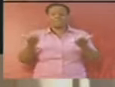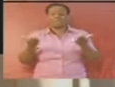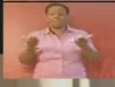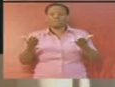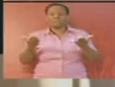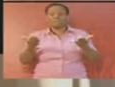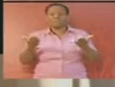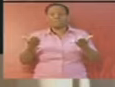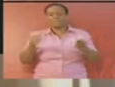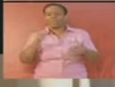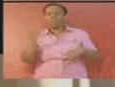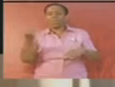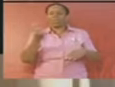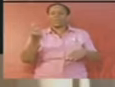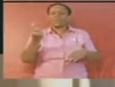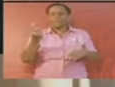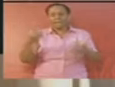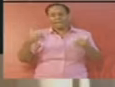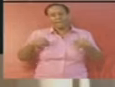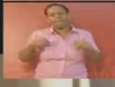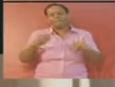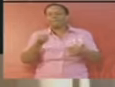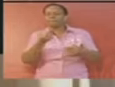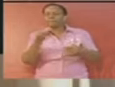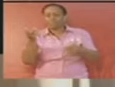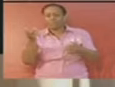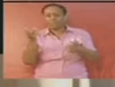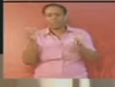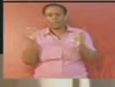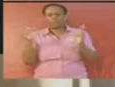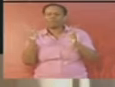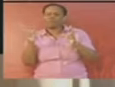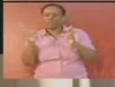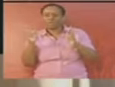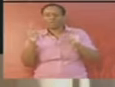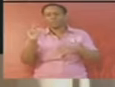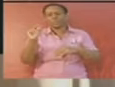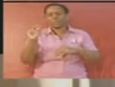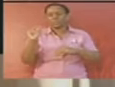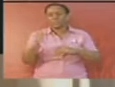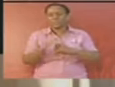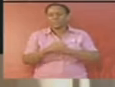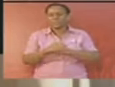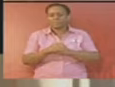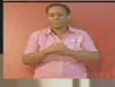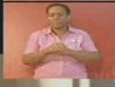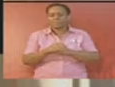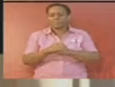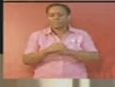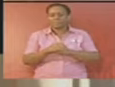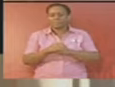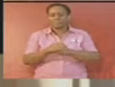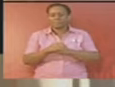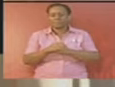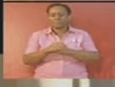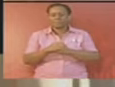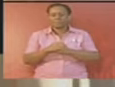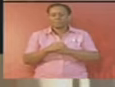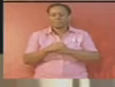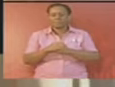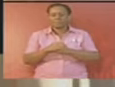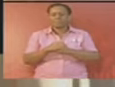being in a COVAX program. There are issues of percentage distribution, supply chain, and just how technically trained are